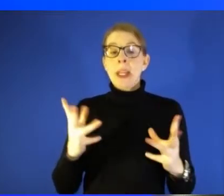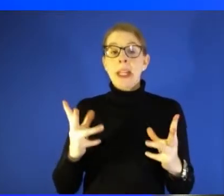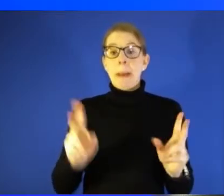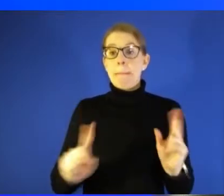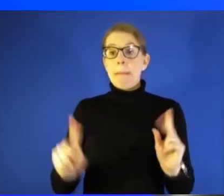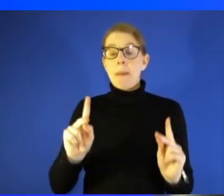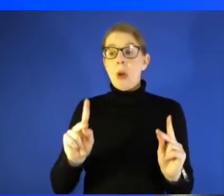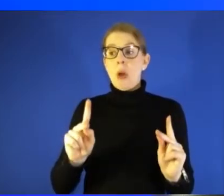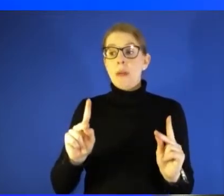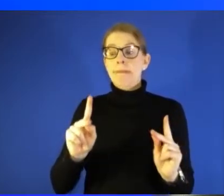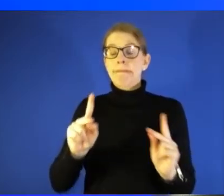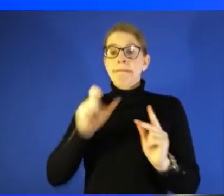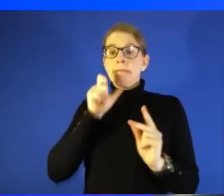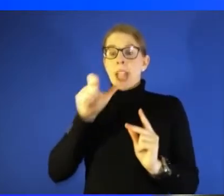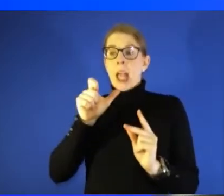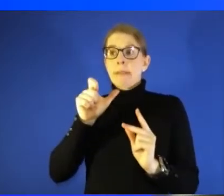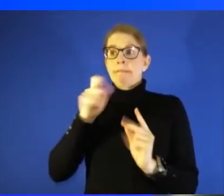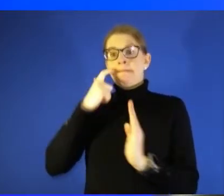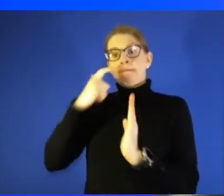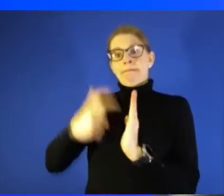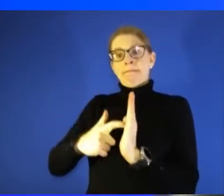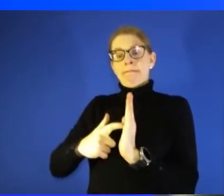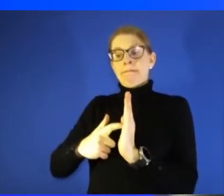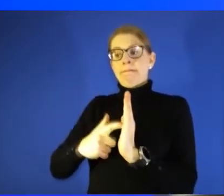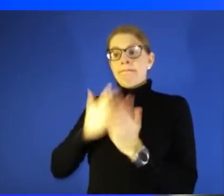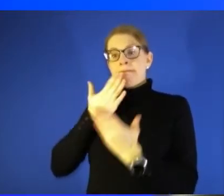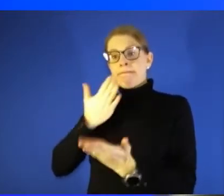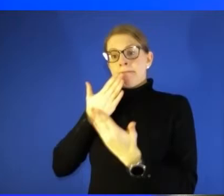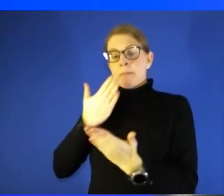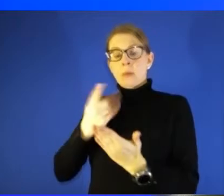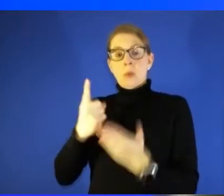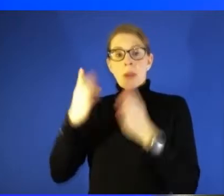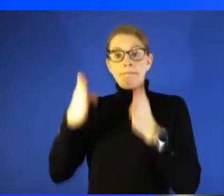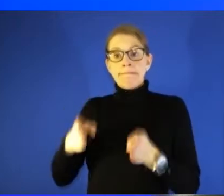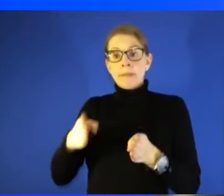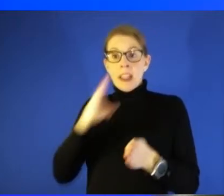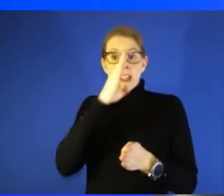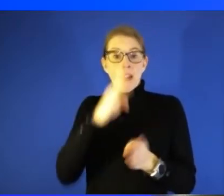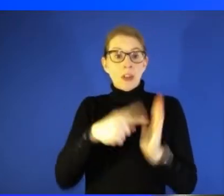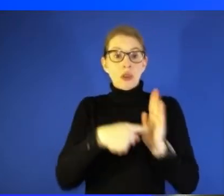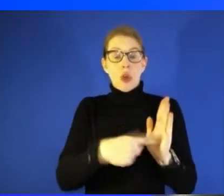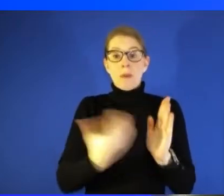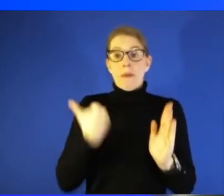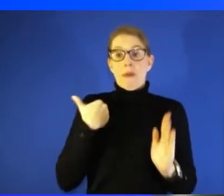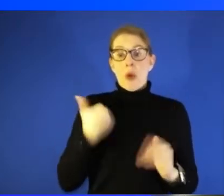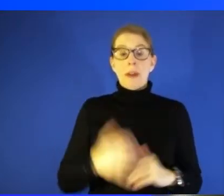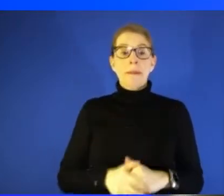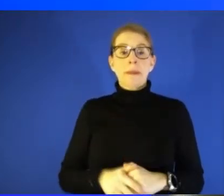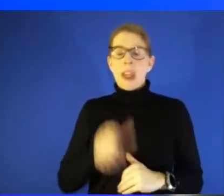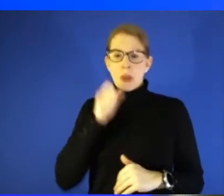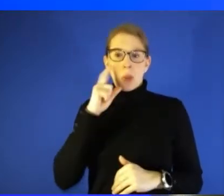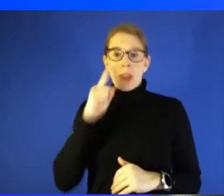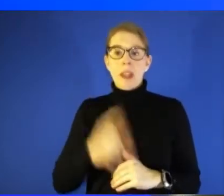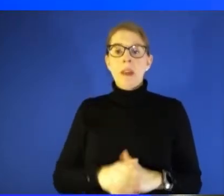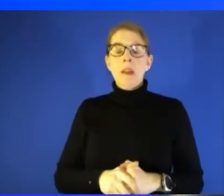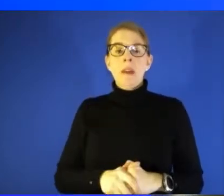of COVID, and one of them, we haven't shown this before, I don't think, and some of those unsung heroes